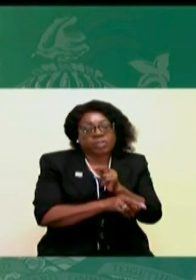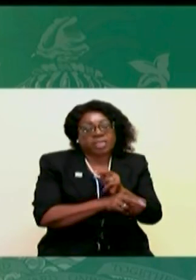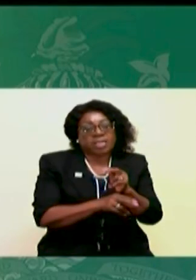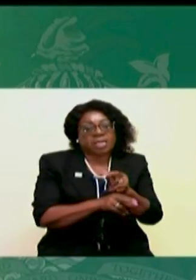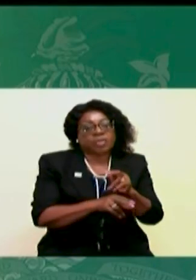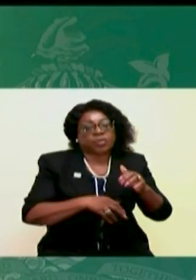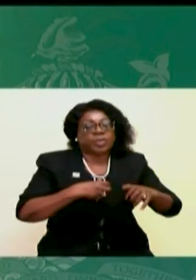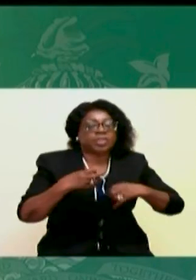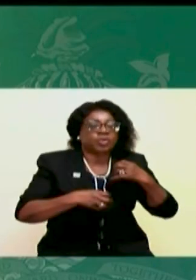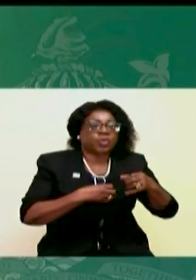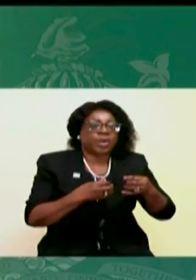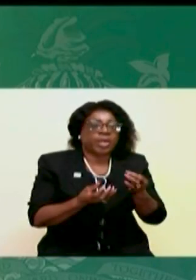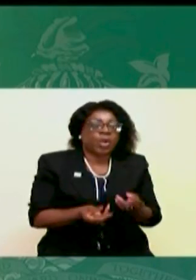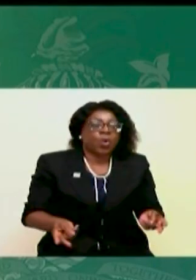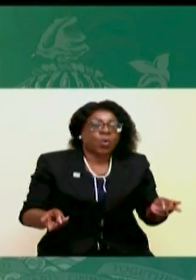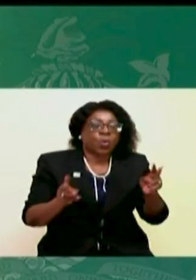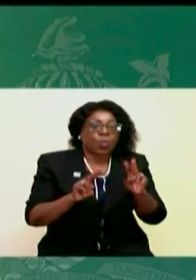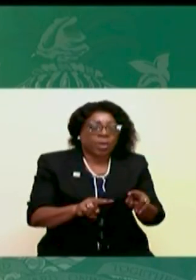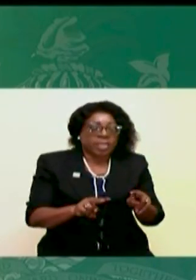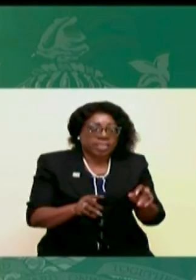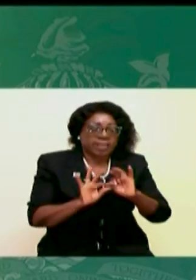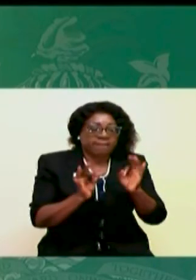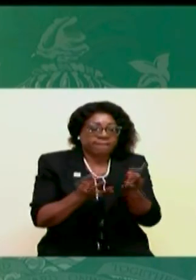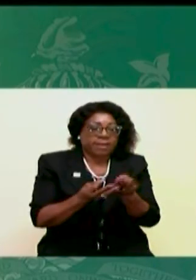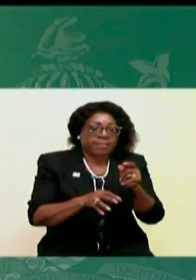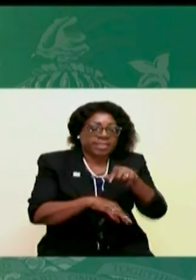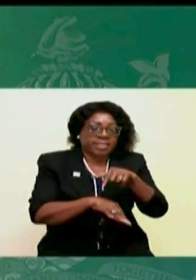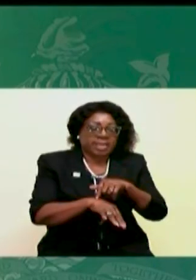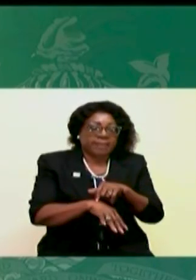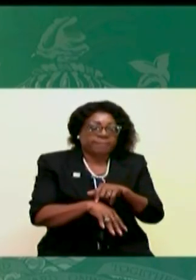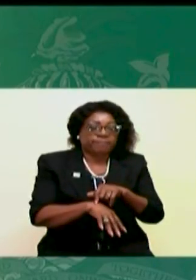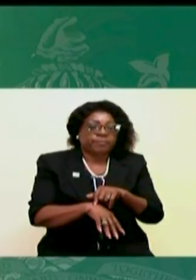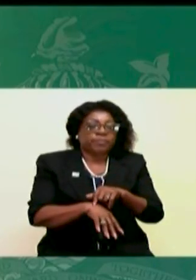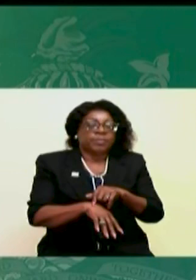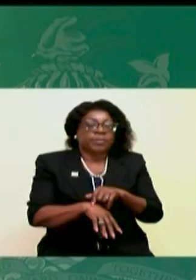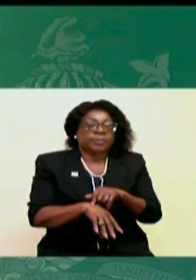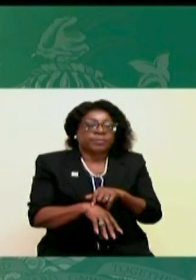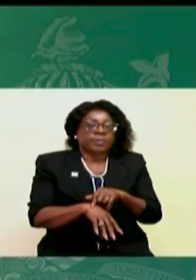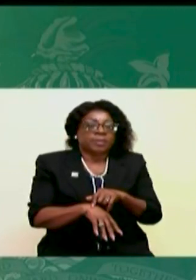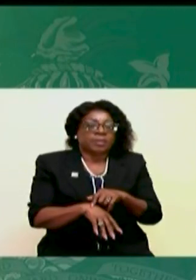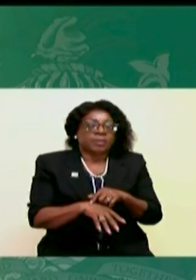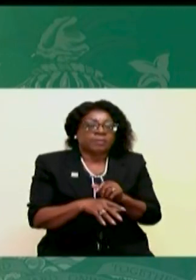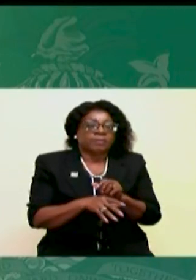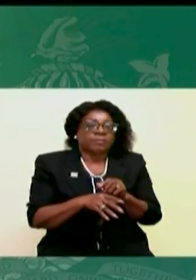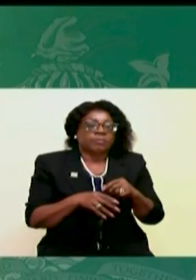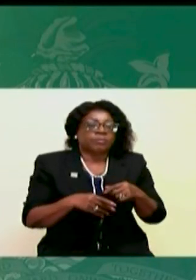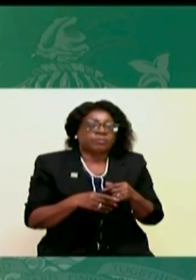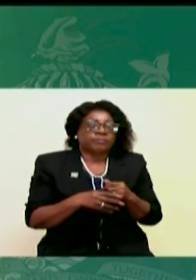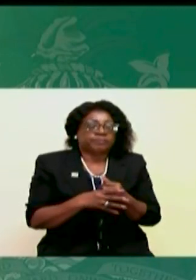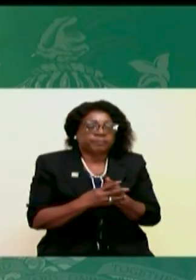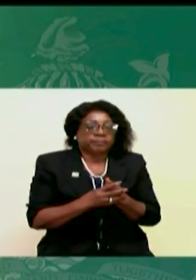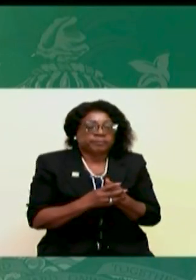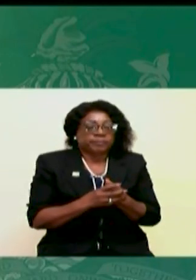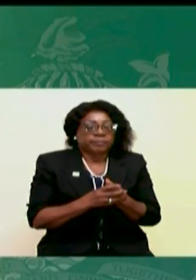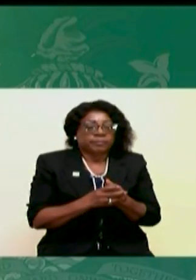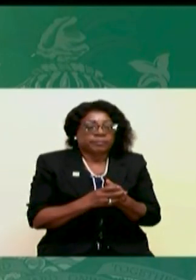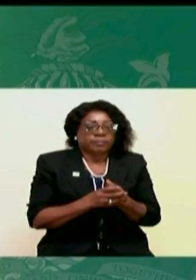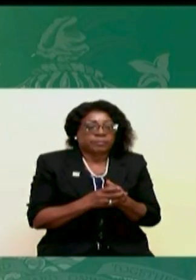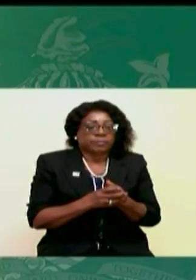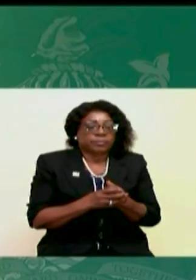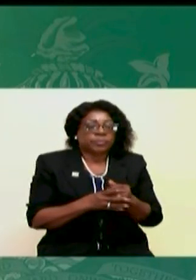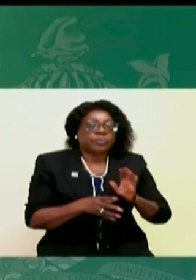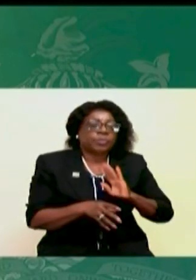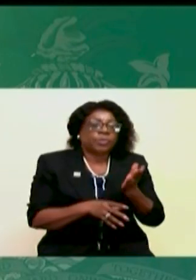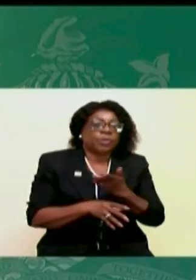time. We acknowledge and don't take for granted those opportunities to provide for their relaxation. We